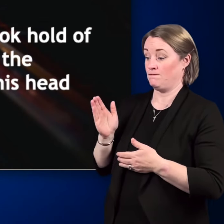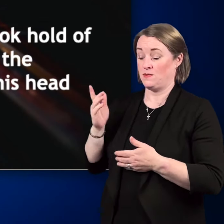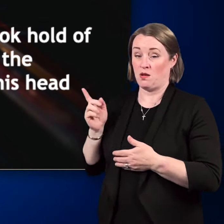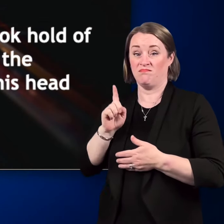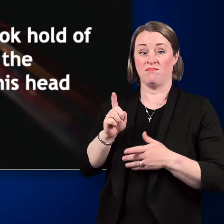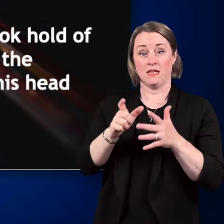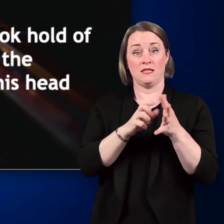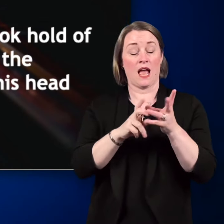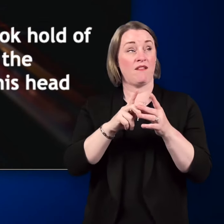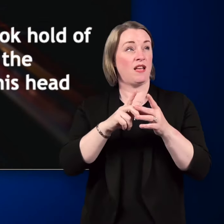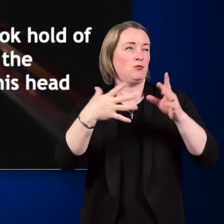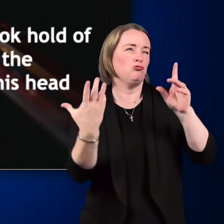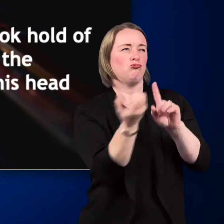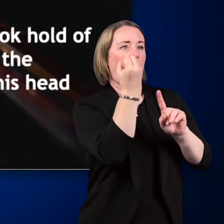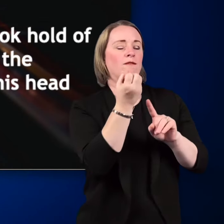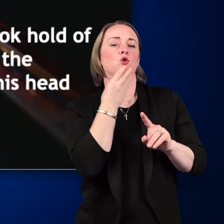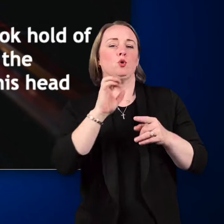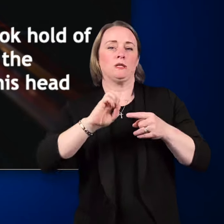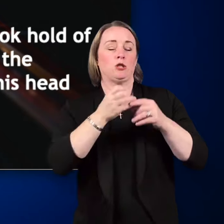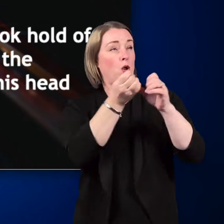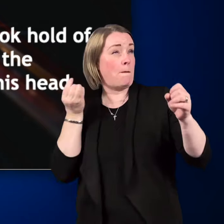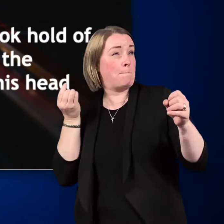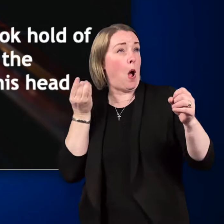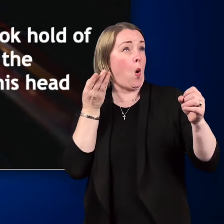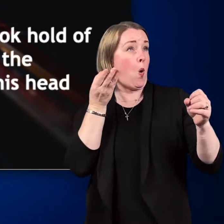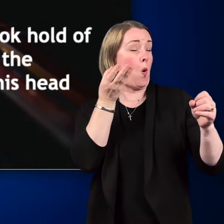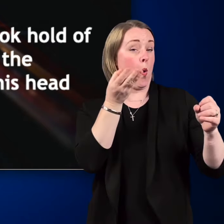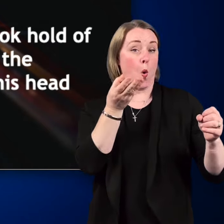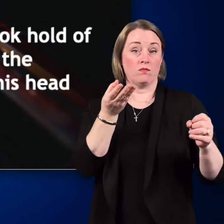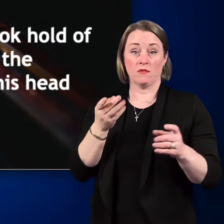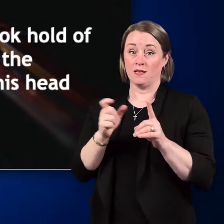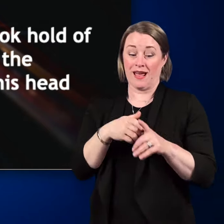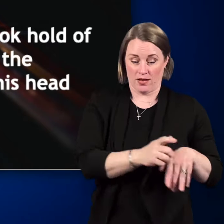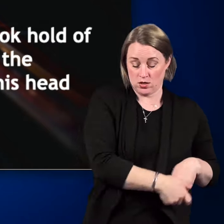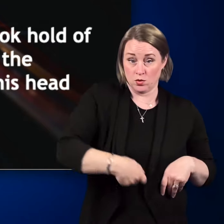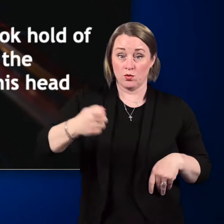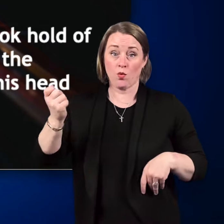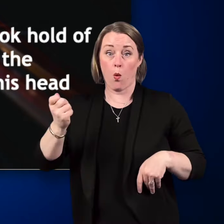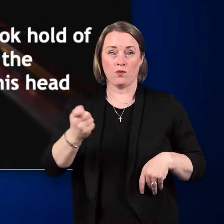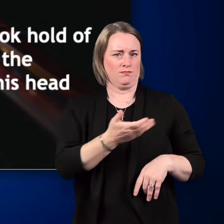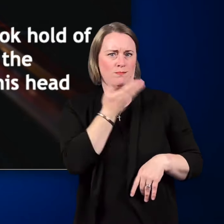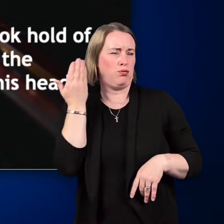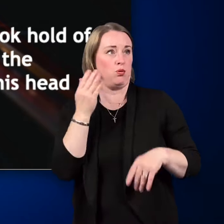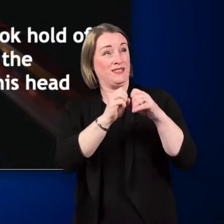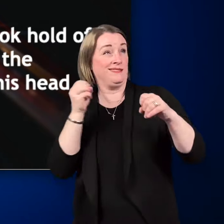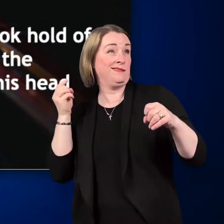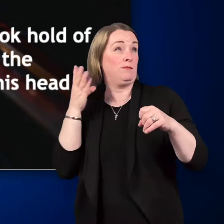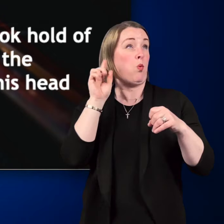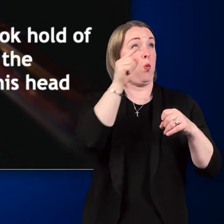the Philistine with a sling and a stone. Without a sword in his hand, he struck down the Philistine and killed